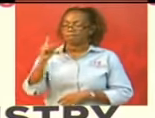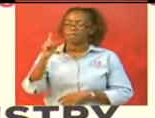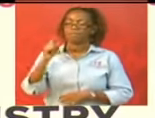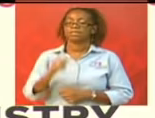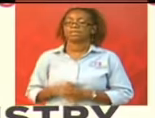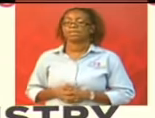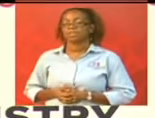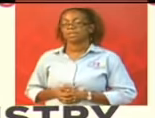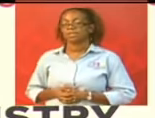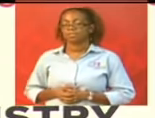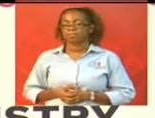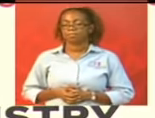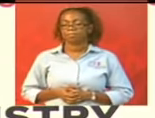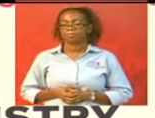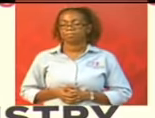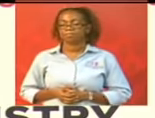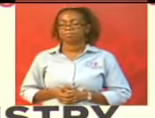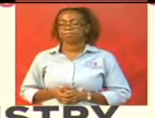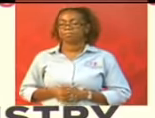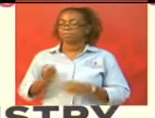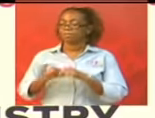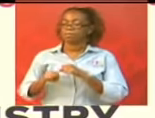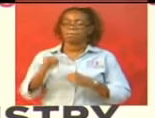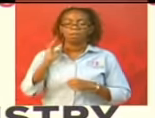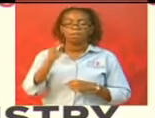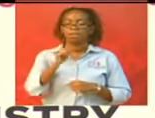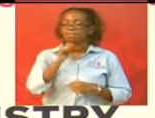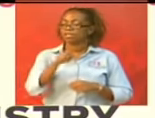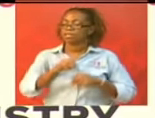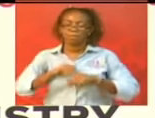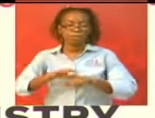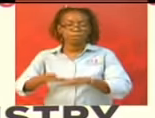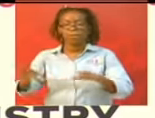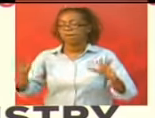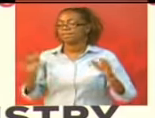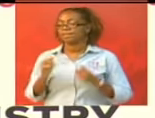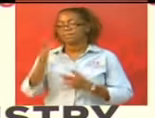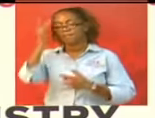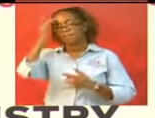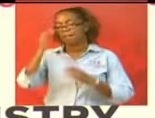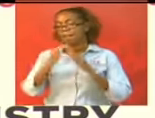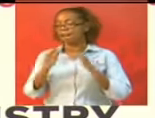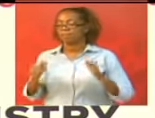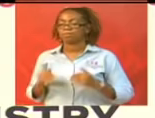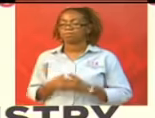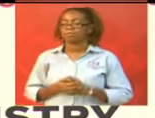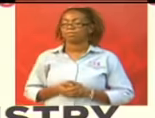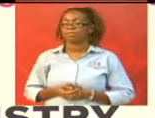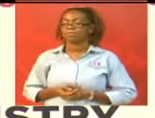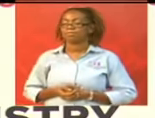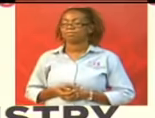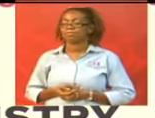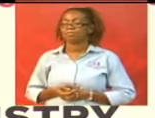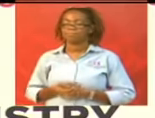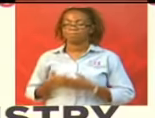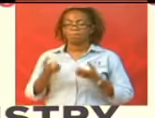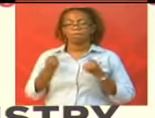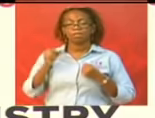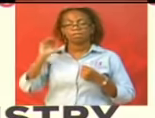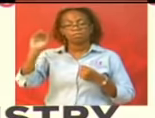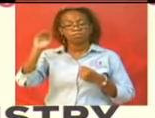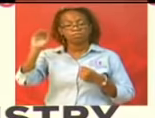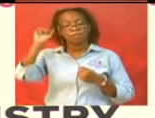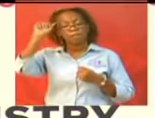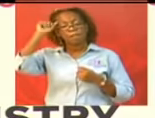in time and able to transmit and get those things back to their household. So 2 things coming out of it is just a reminder that if you do have